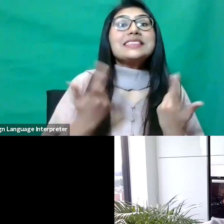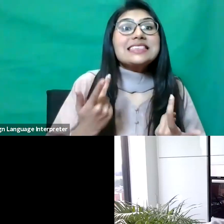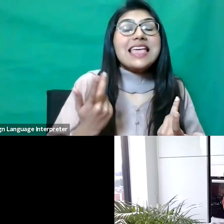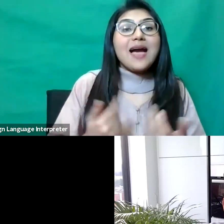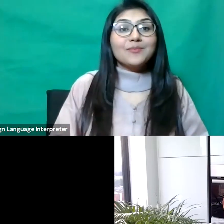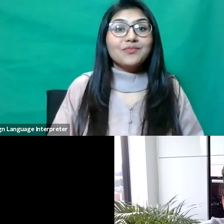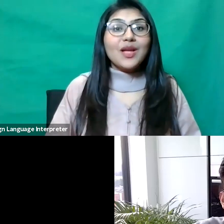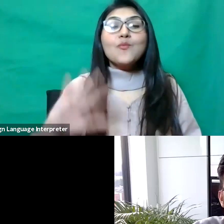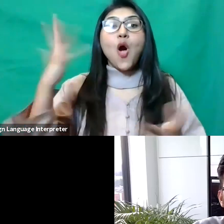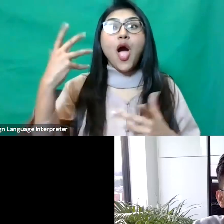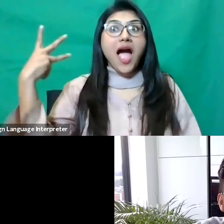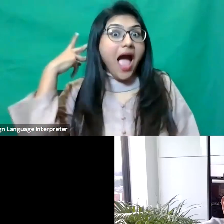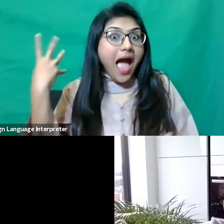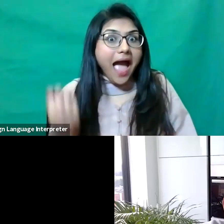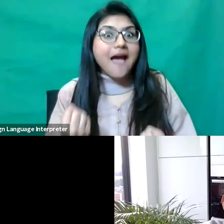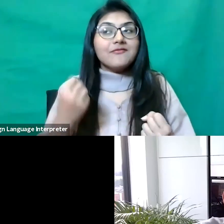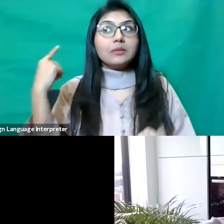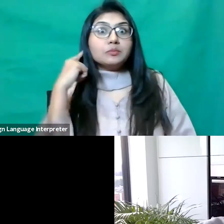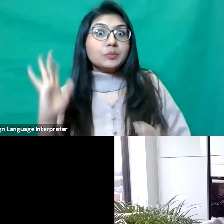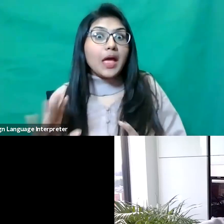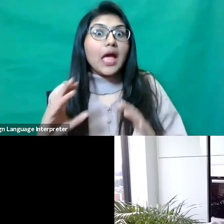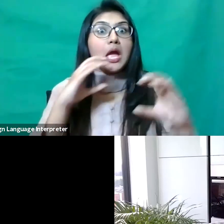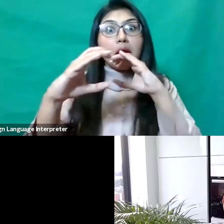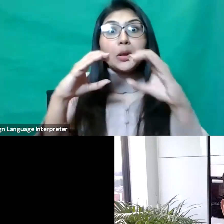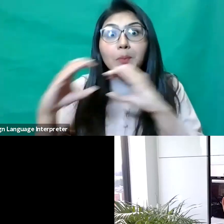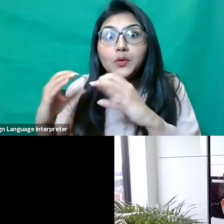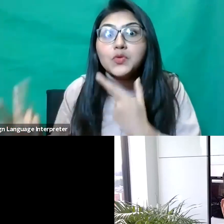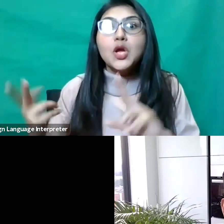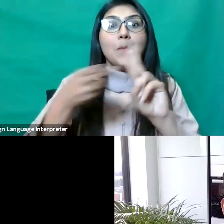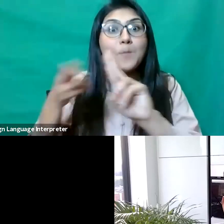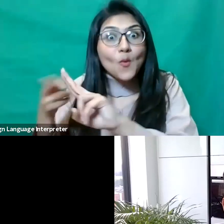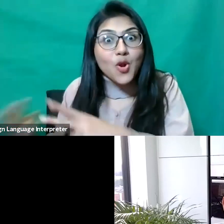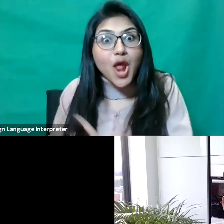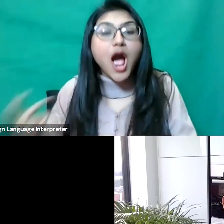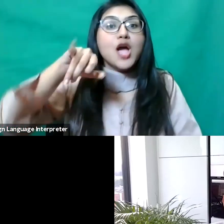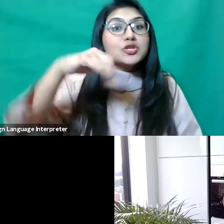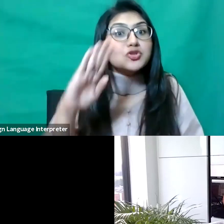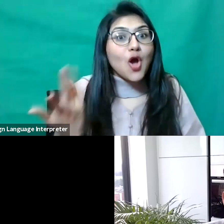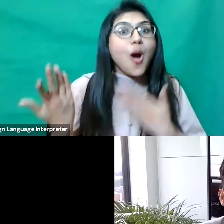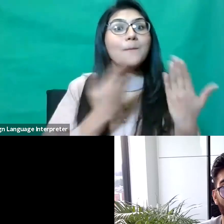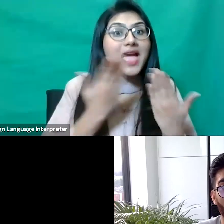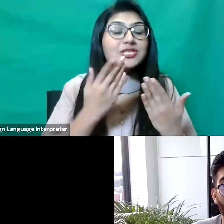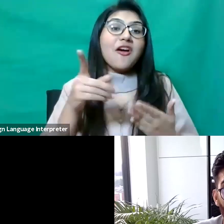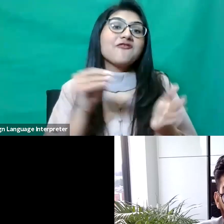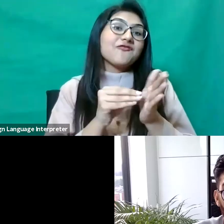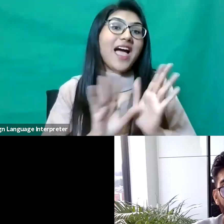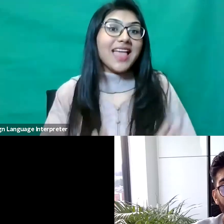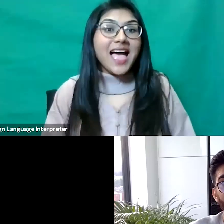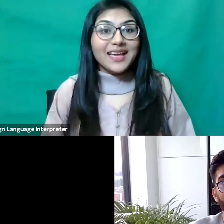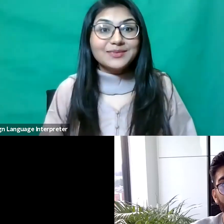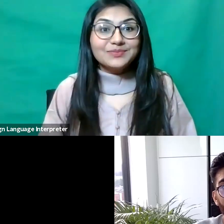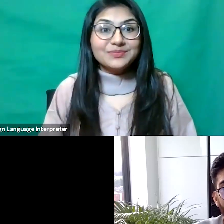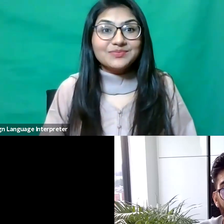especially for socializing, for education, and for jobs as well. It's also